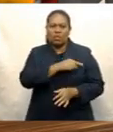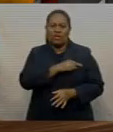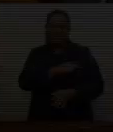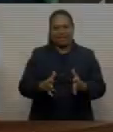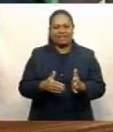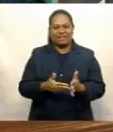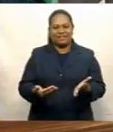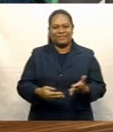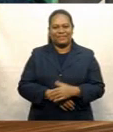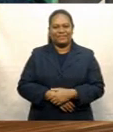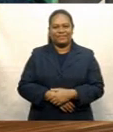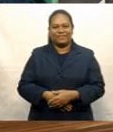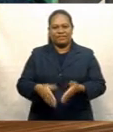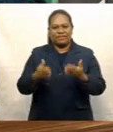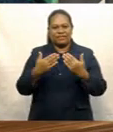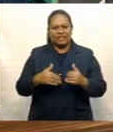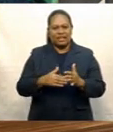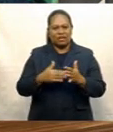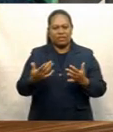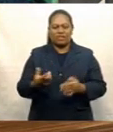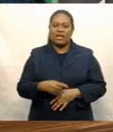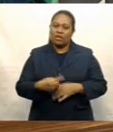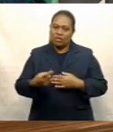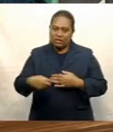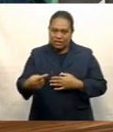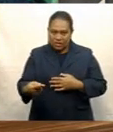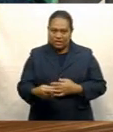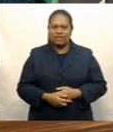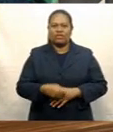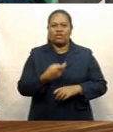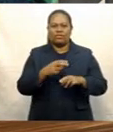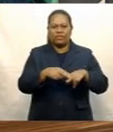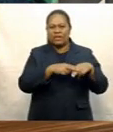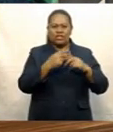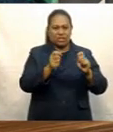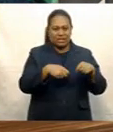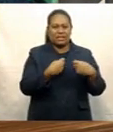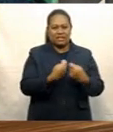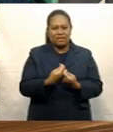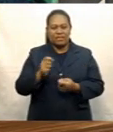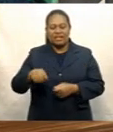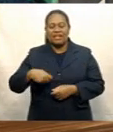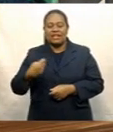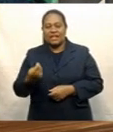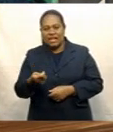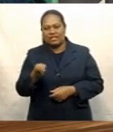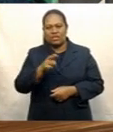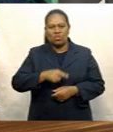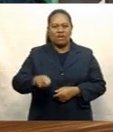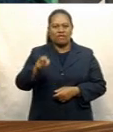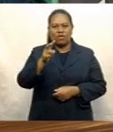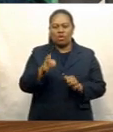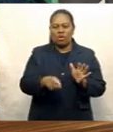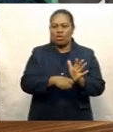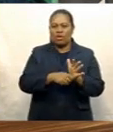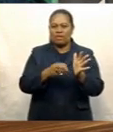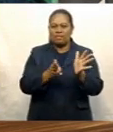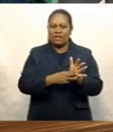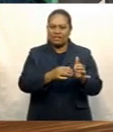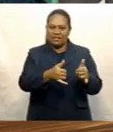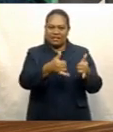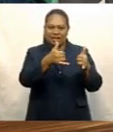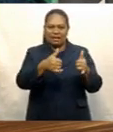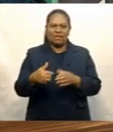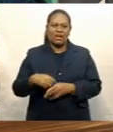second round. This consistency will be key for the Kaiviti Silktails heading into the next round of the Iran Massey Cup against table leaders